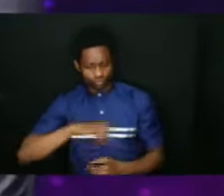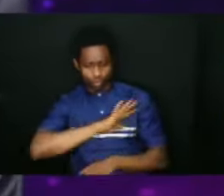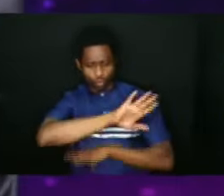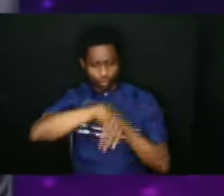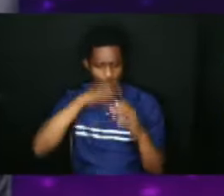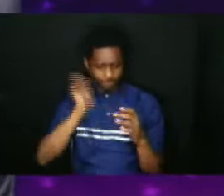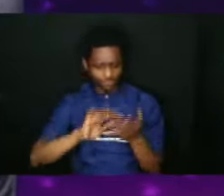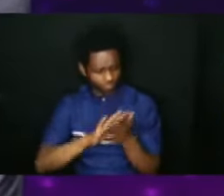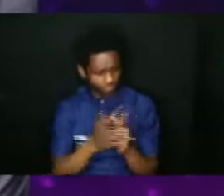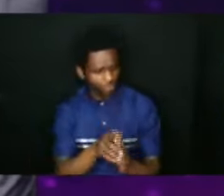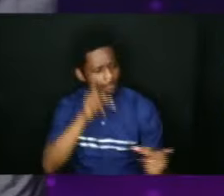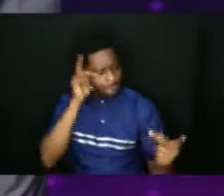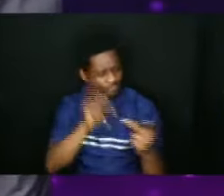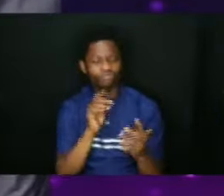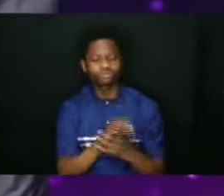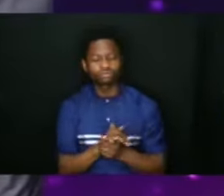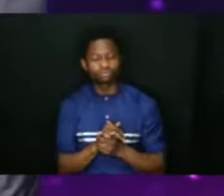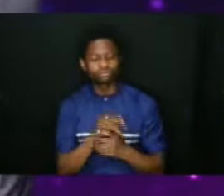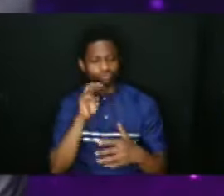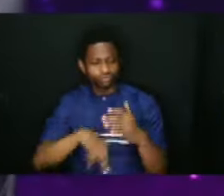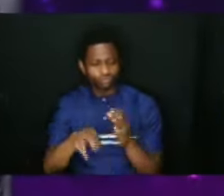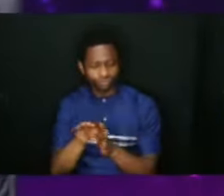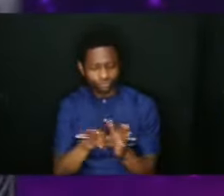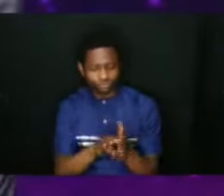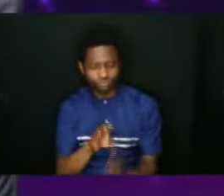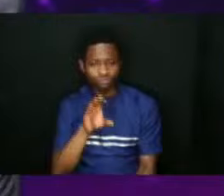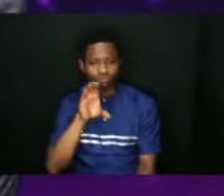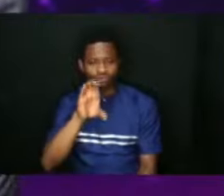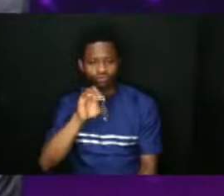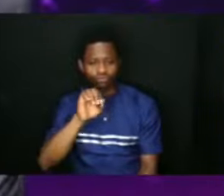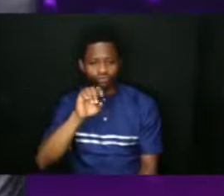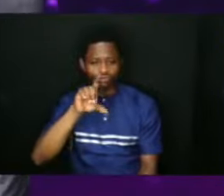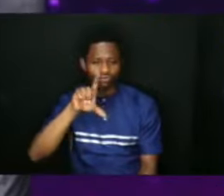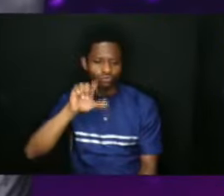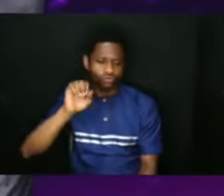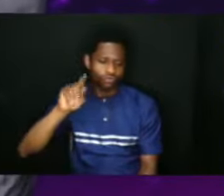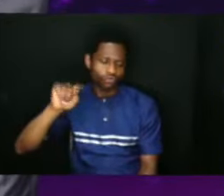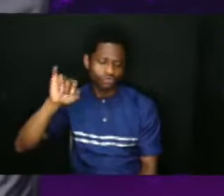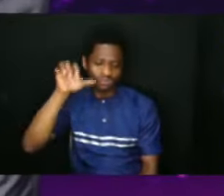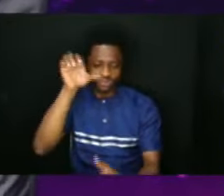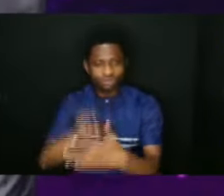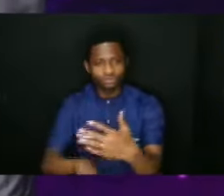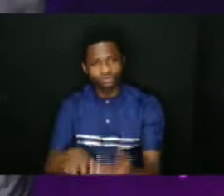chapter 2 verse 10 says, for we are complete in him.